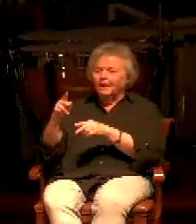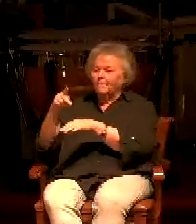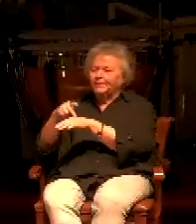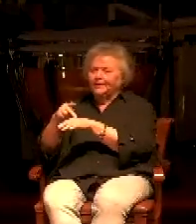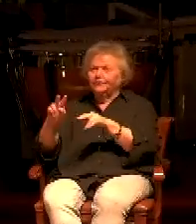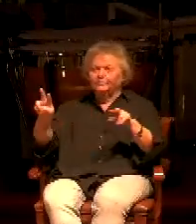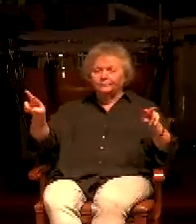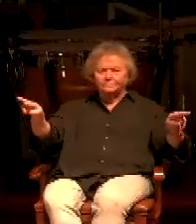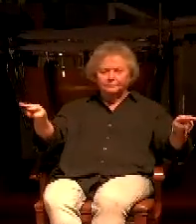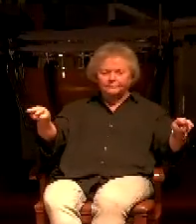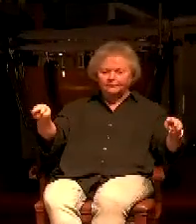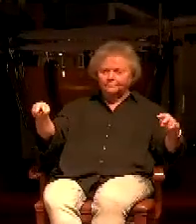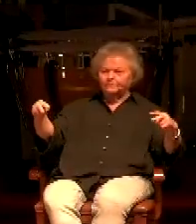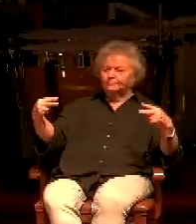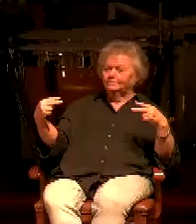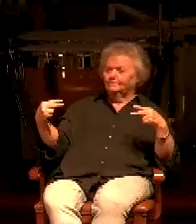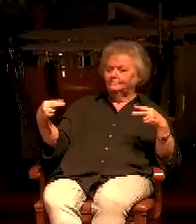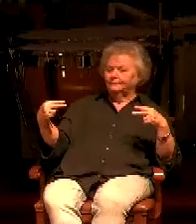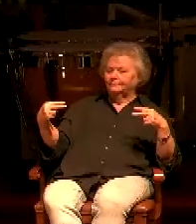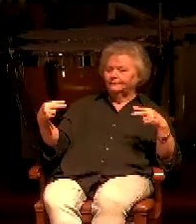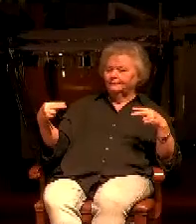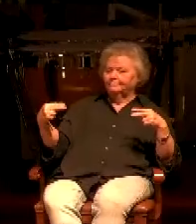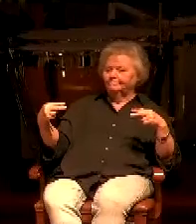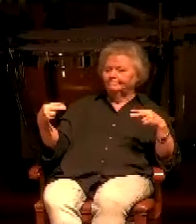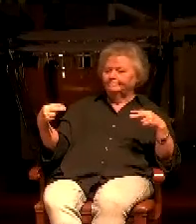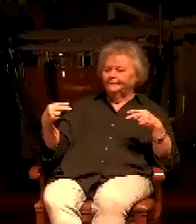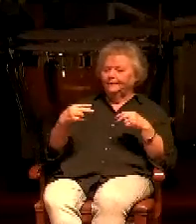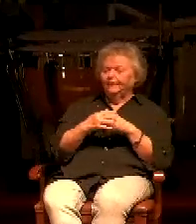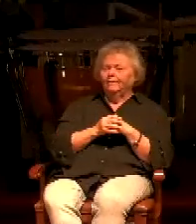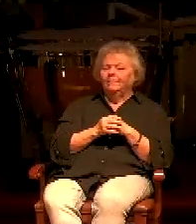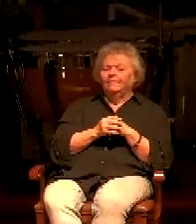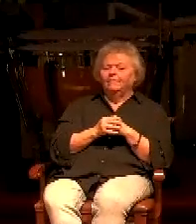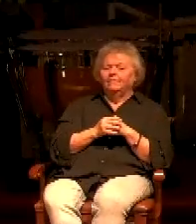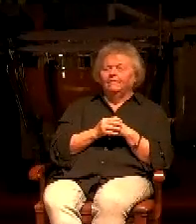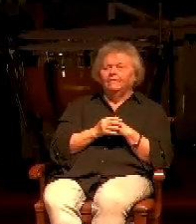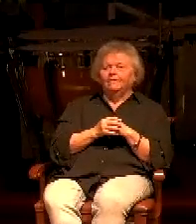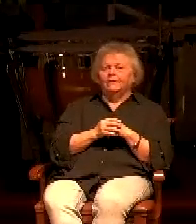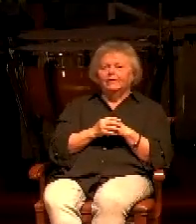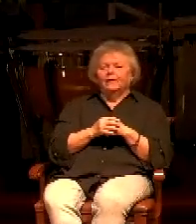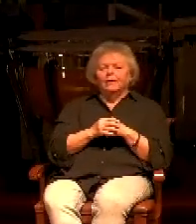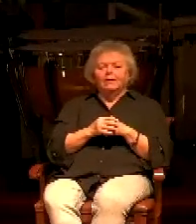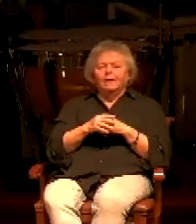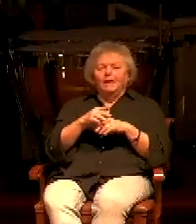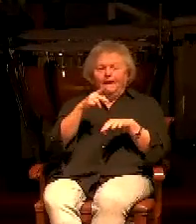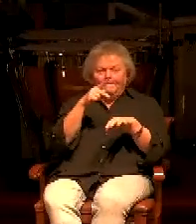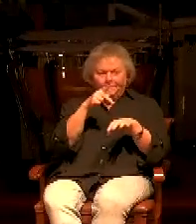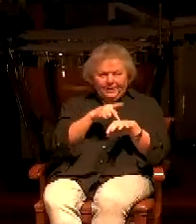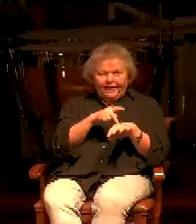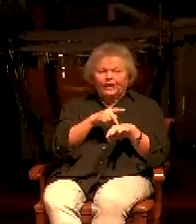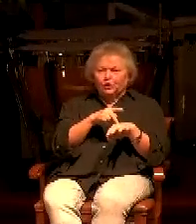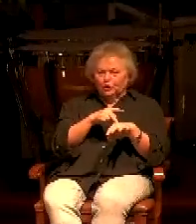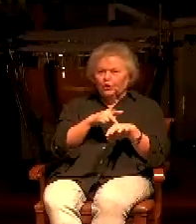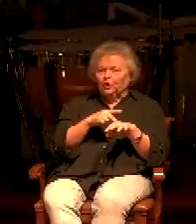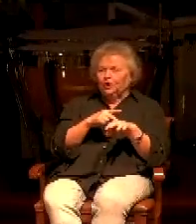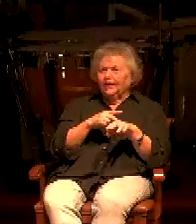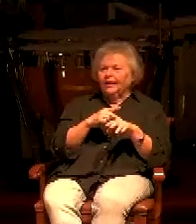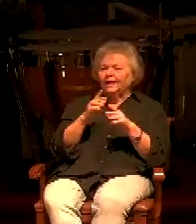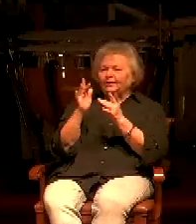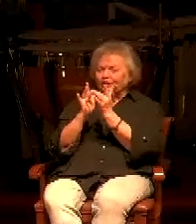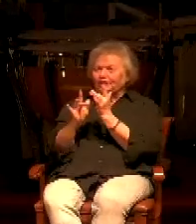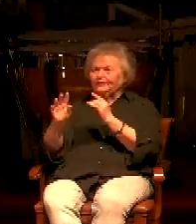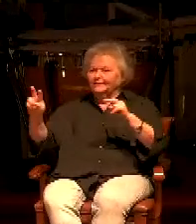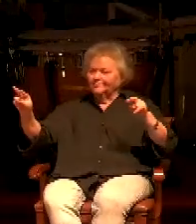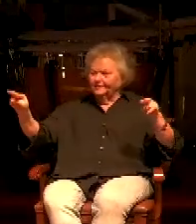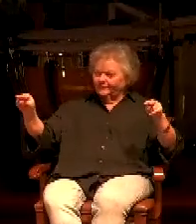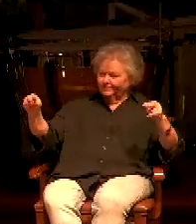they're bringing him now through the courtyard to get to Caiaphas for the official trial. Whatever the case may be, Peter and Jesus are able to lock eyes across the